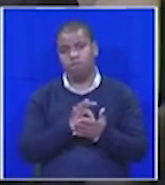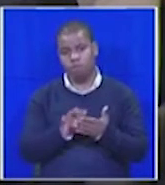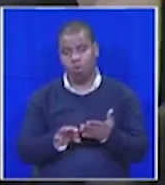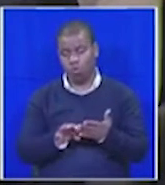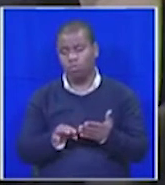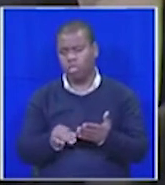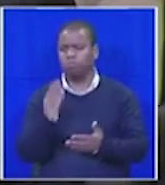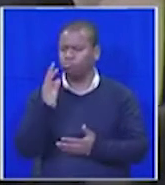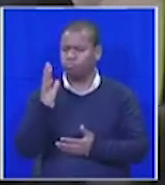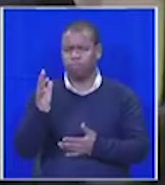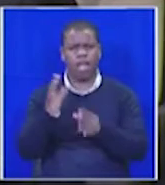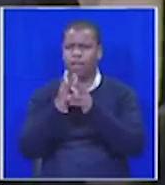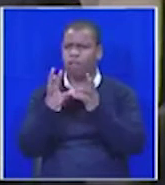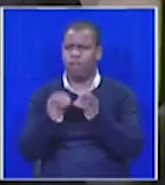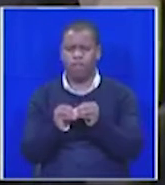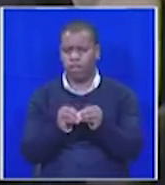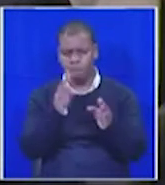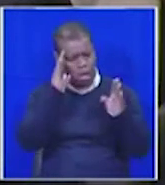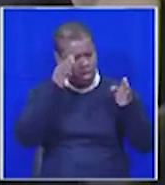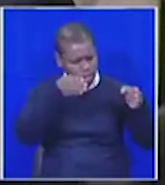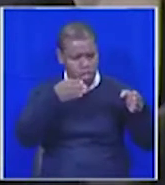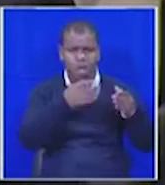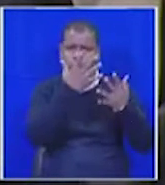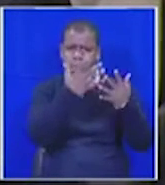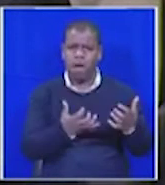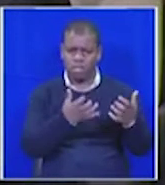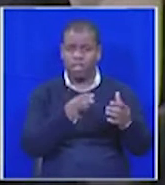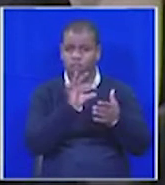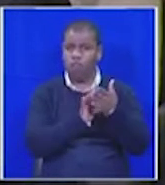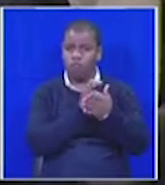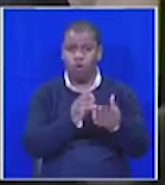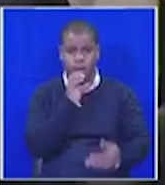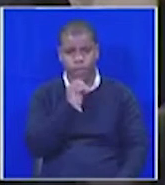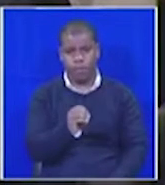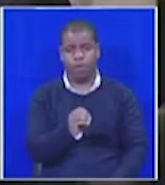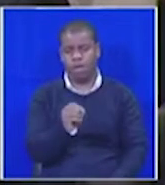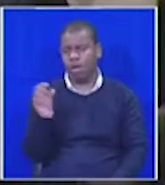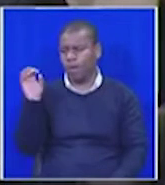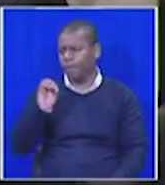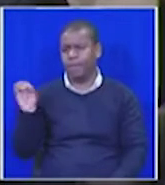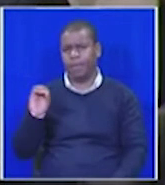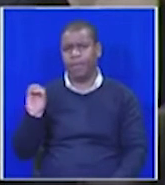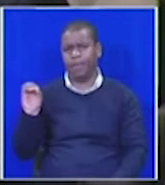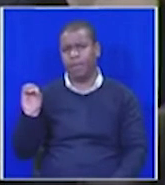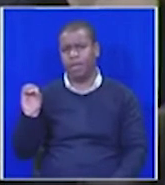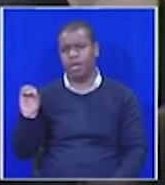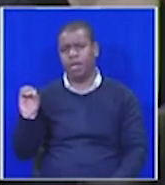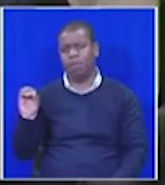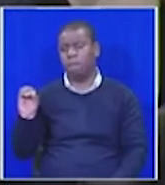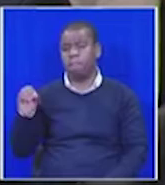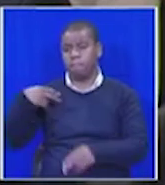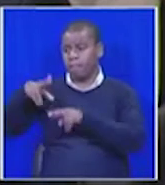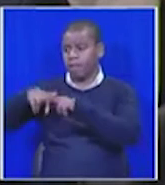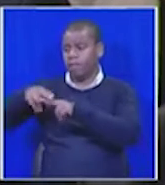budget vote and gave us history lessons on many fronts. And not one presiding officer brought them into line that they should